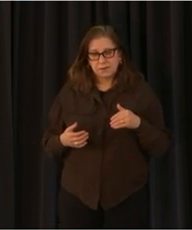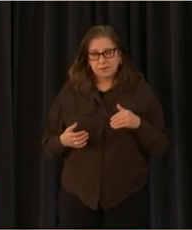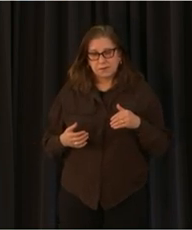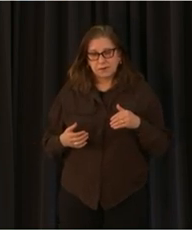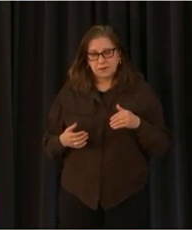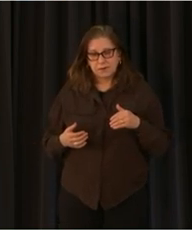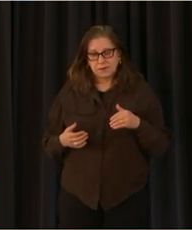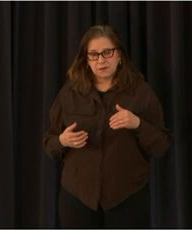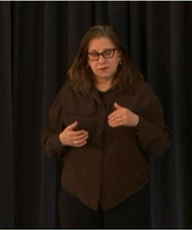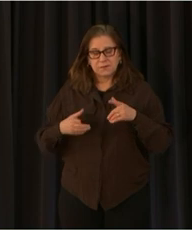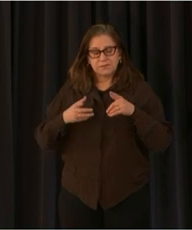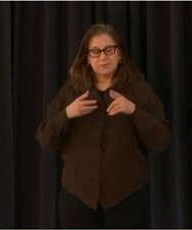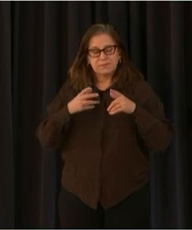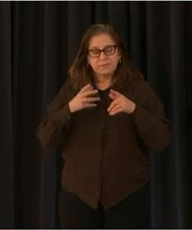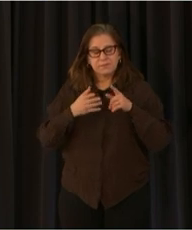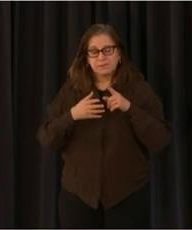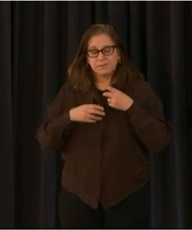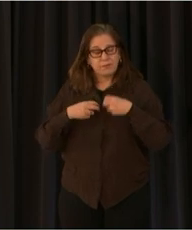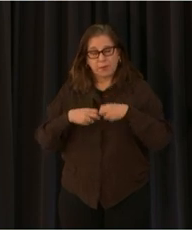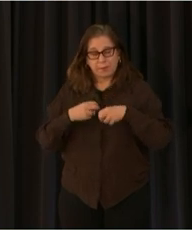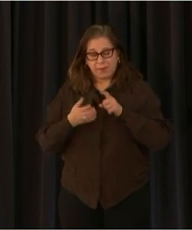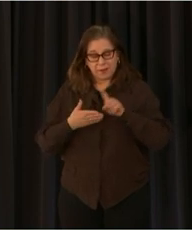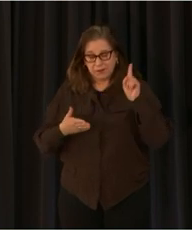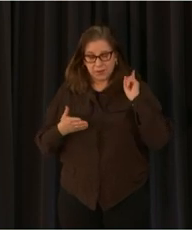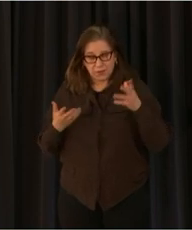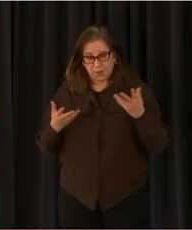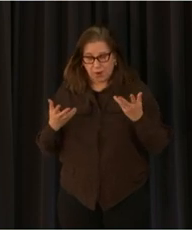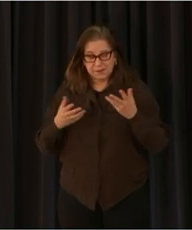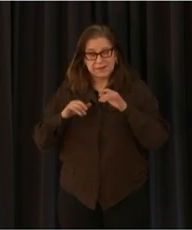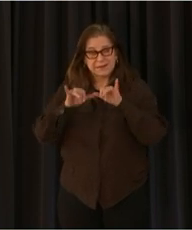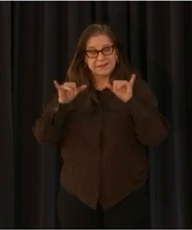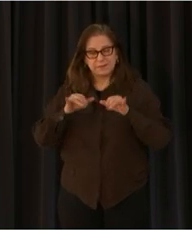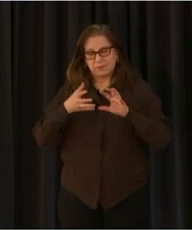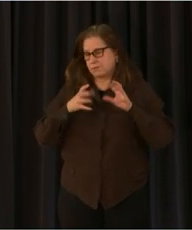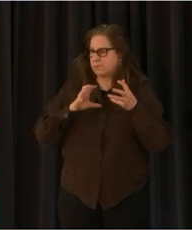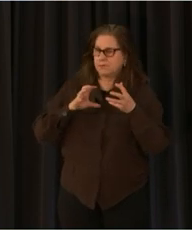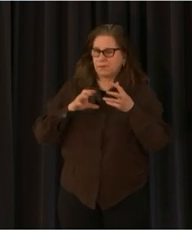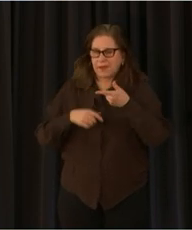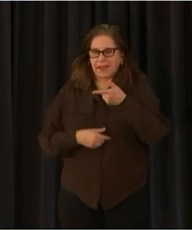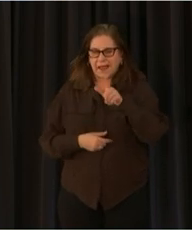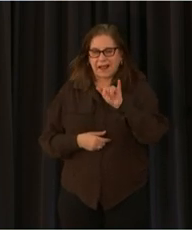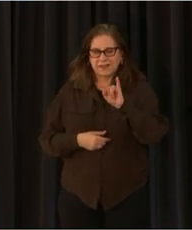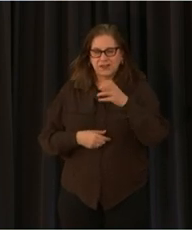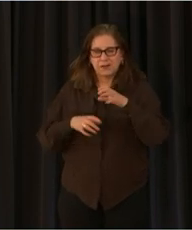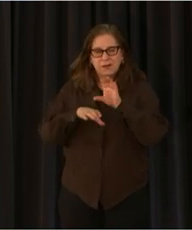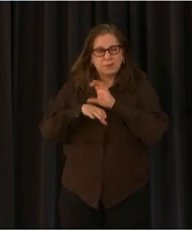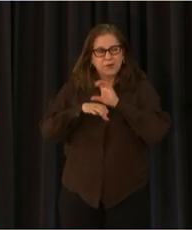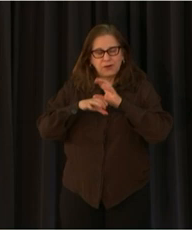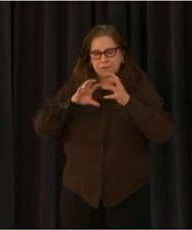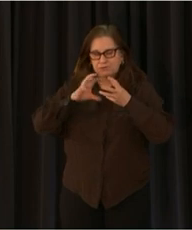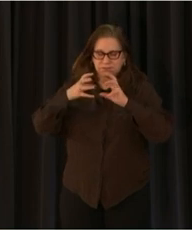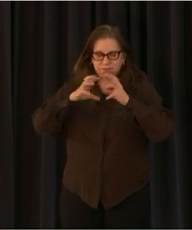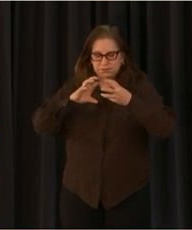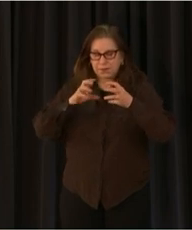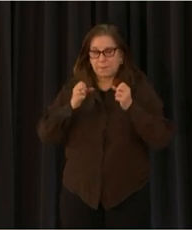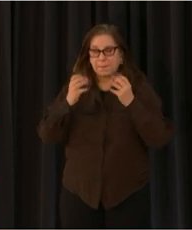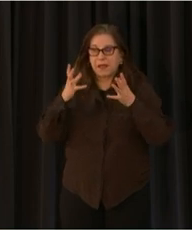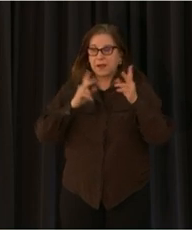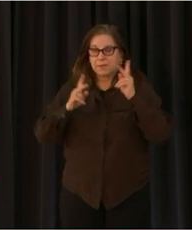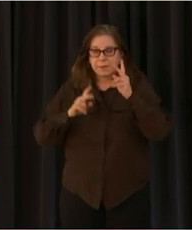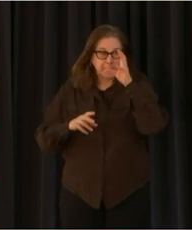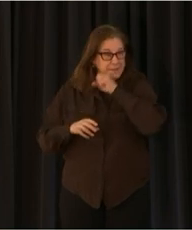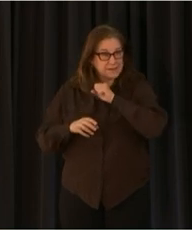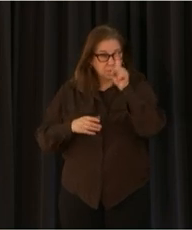many thousands of people to have missed a weekly payment. So Director Morris Hughes is here to talk about where we